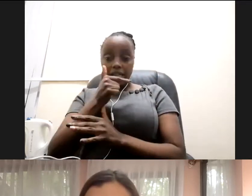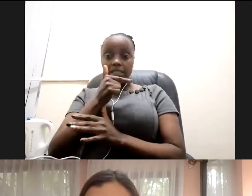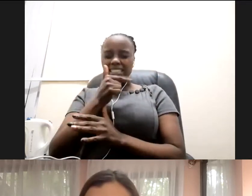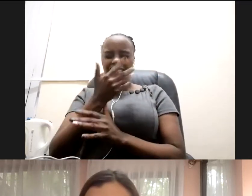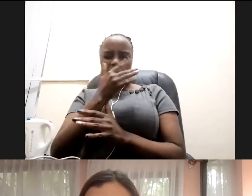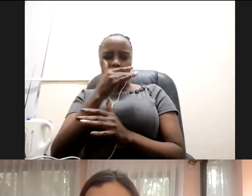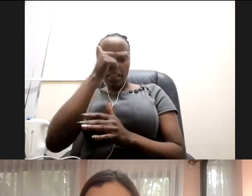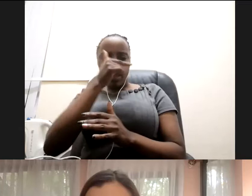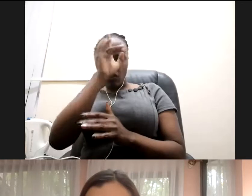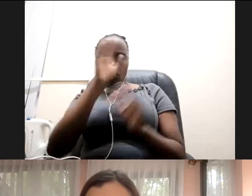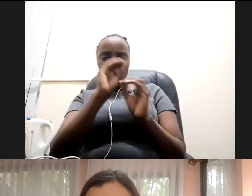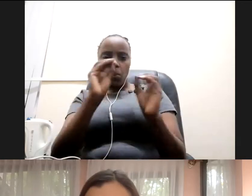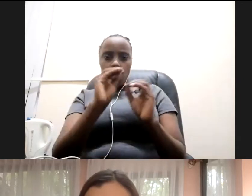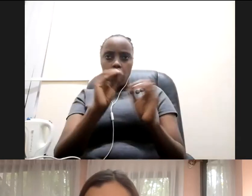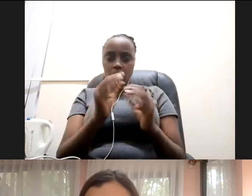as governments plan.